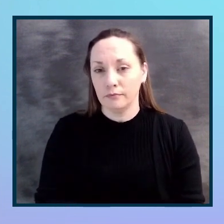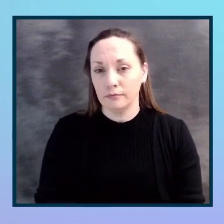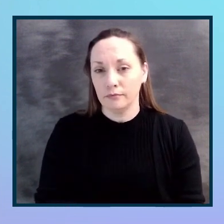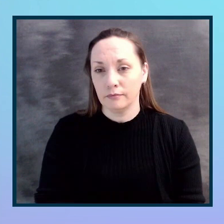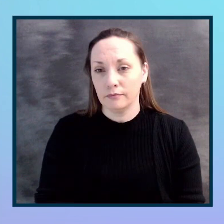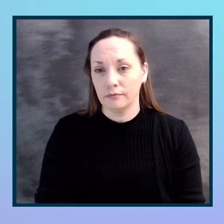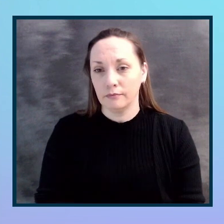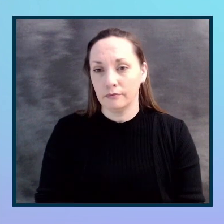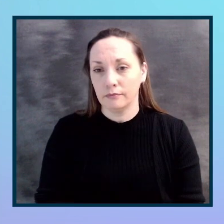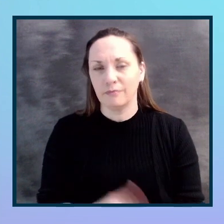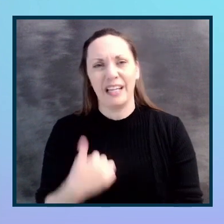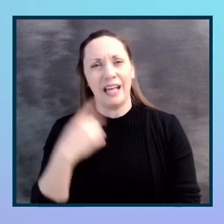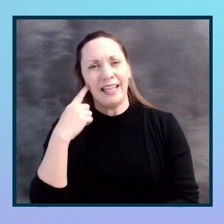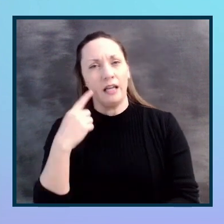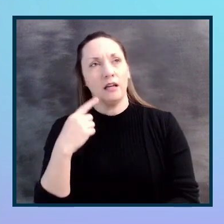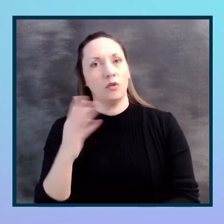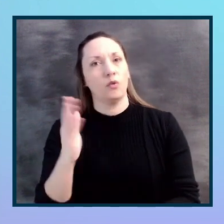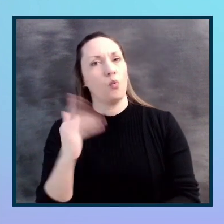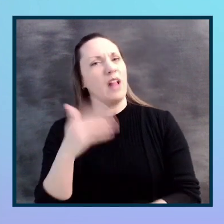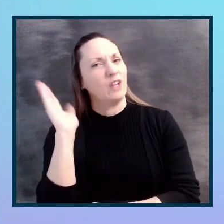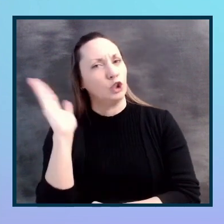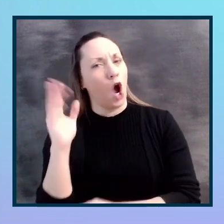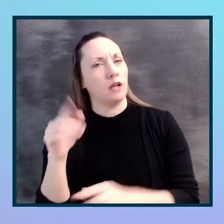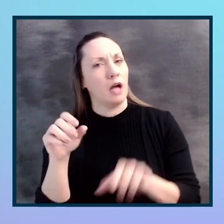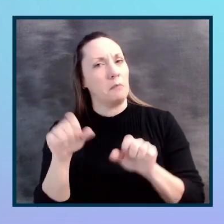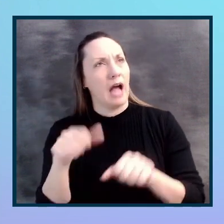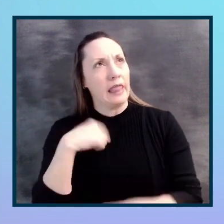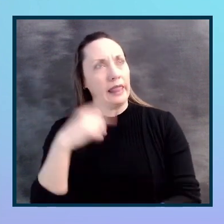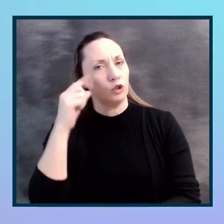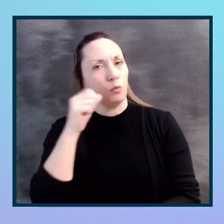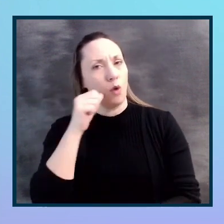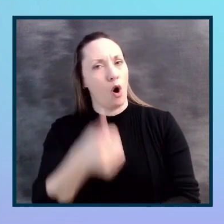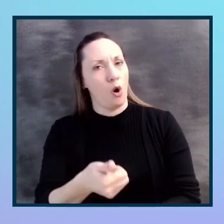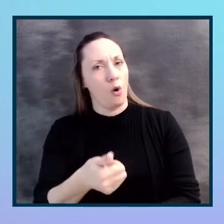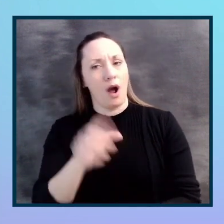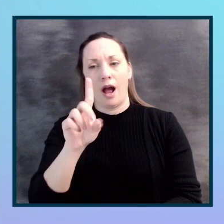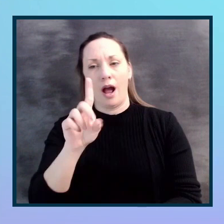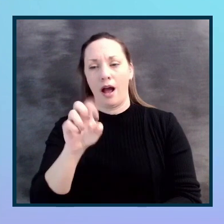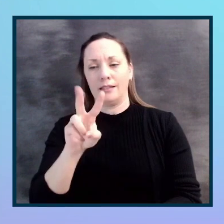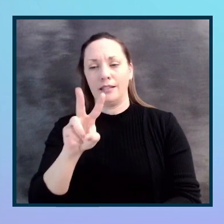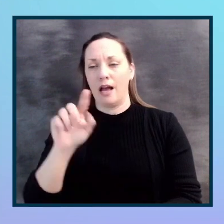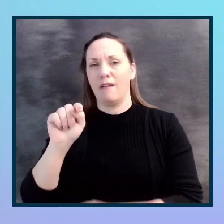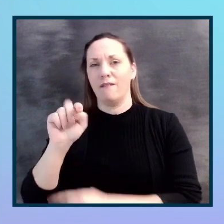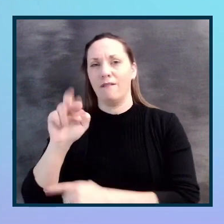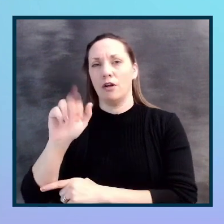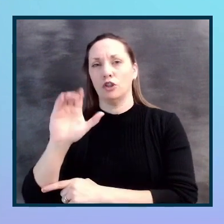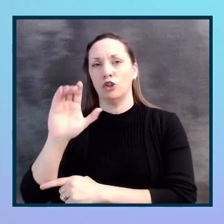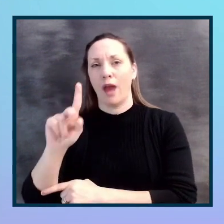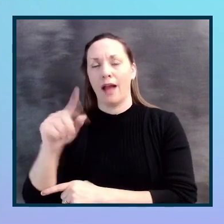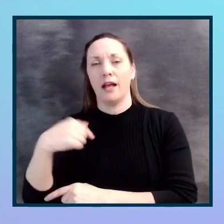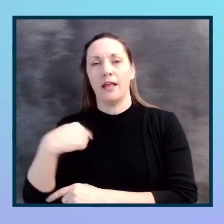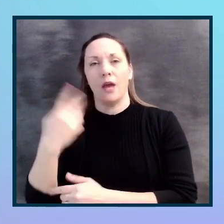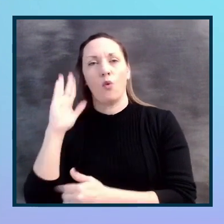And I do believe there is a talk, potentially, I think it's tomorrow on the dev track, where they will be talking a little